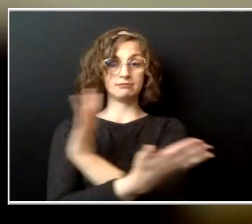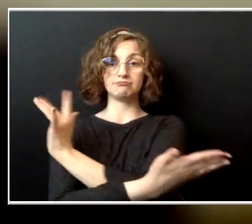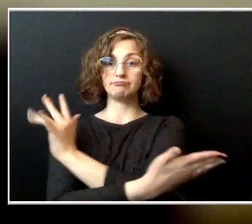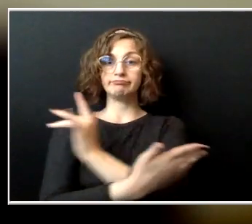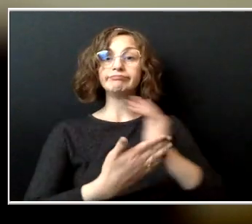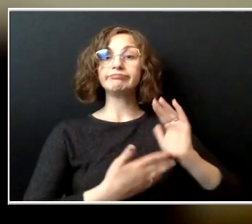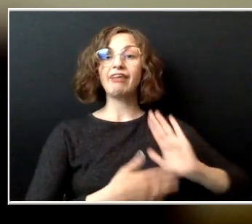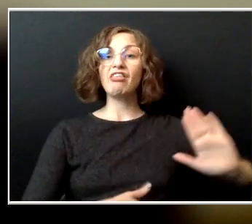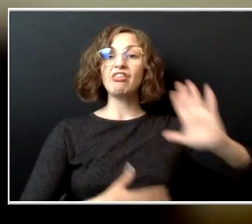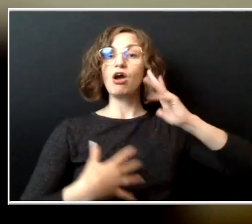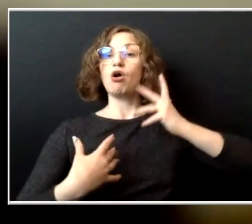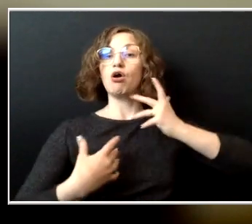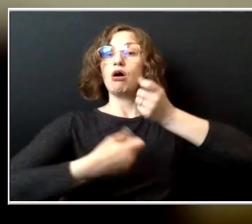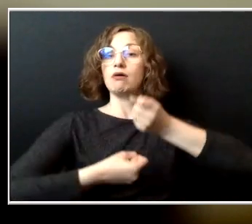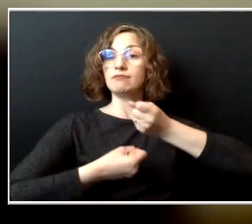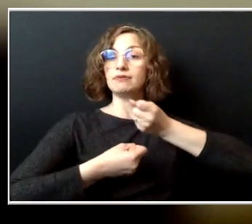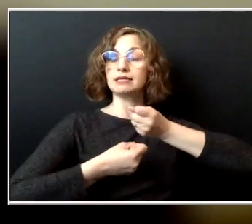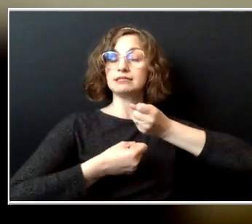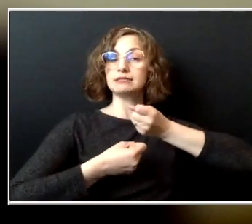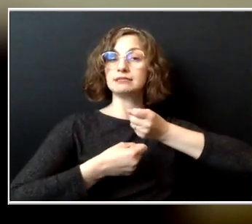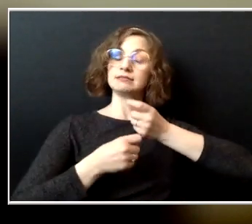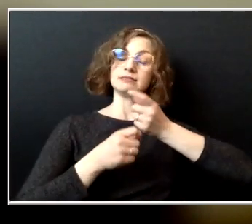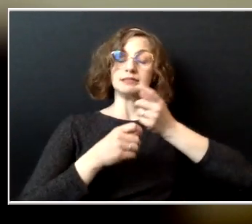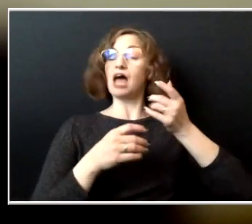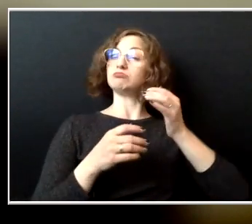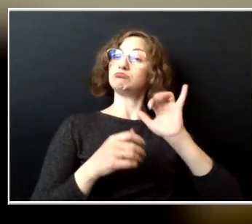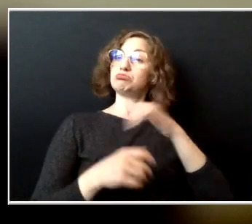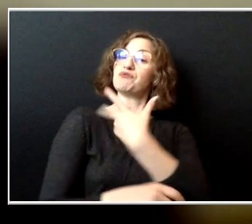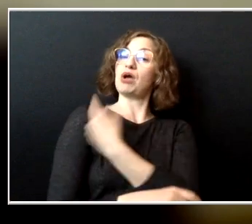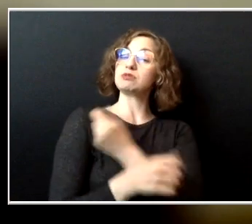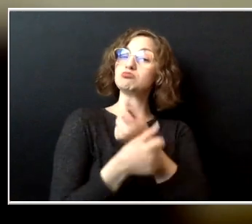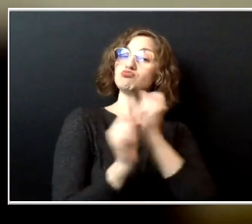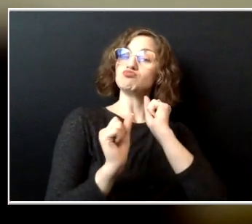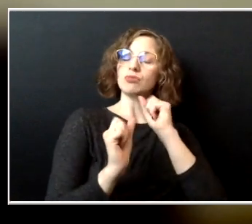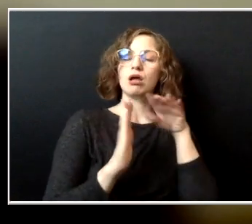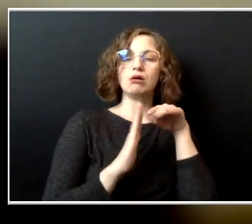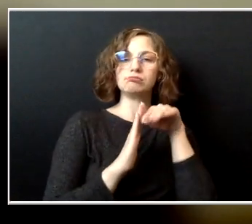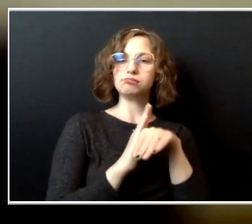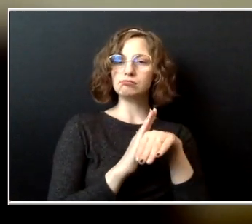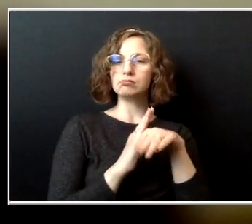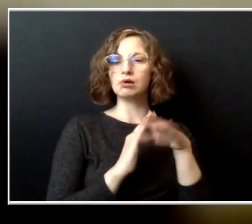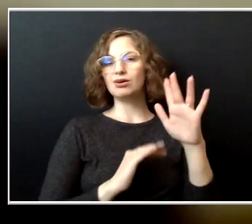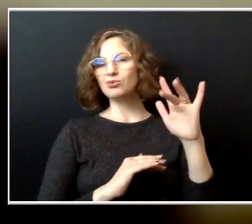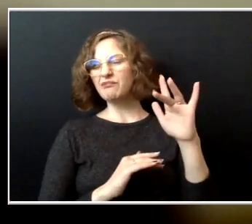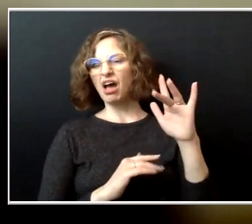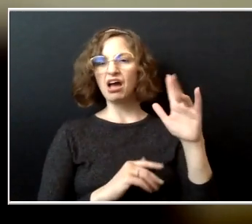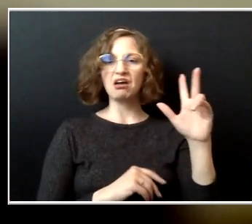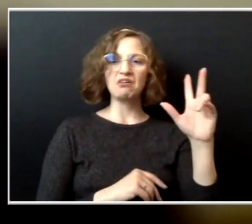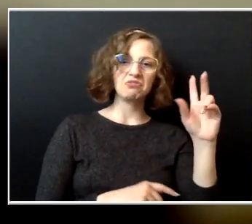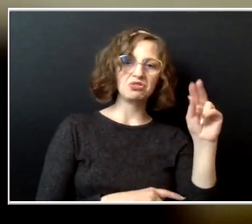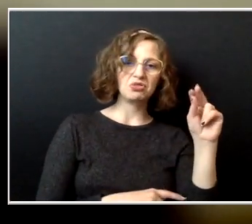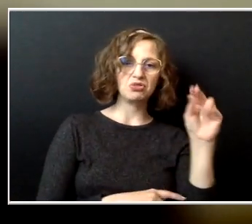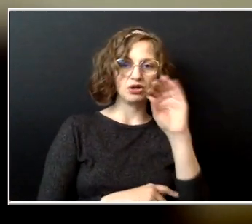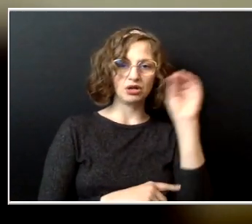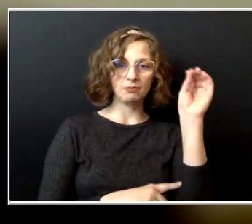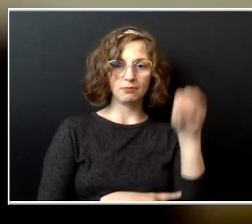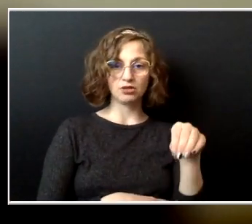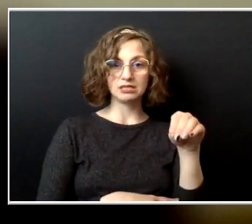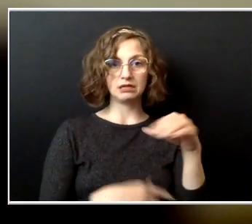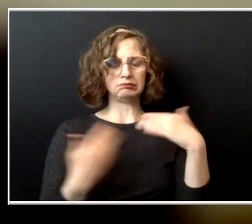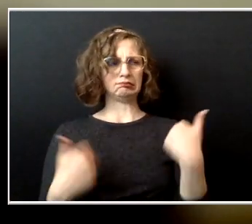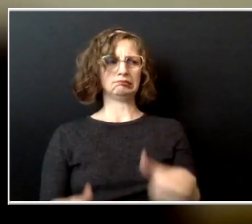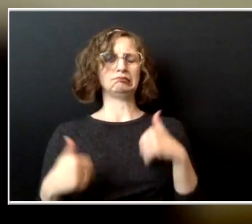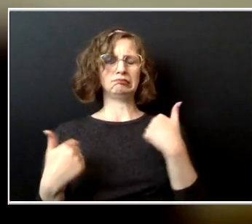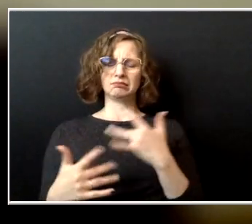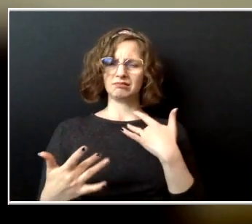that the COVID vaccine was safe, decreased 25 to 30 percentage points. And so that is a concerning thing. And again,